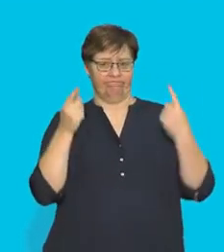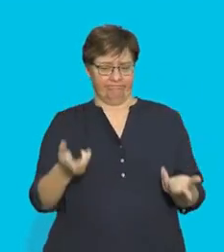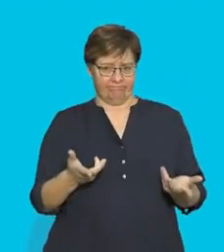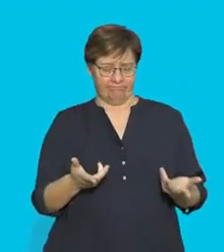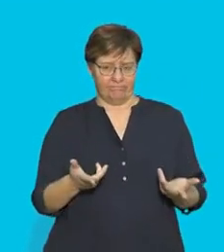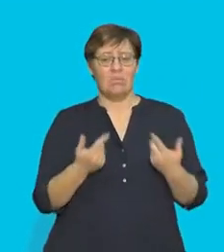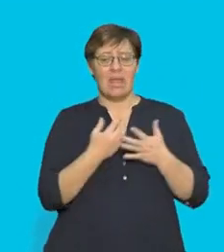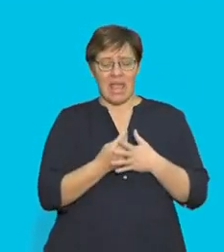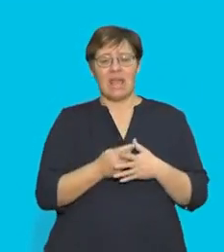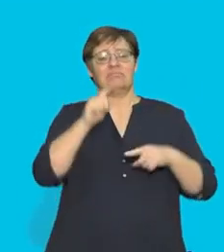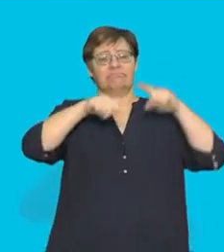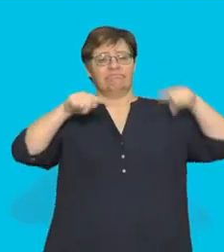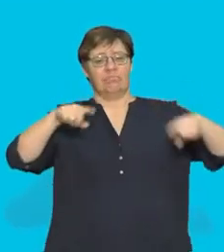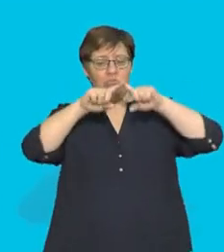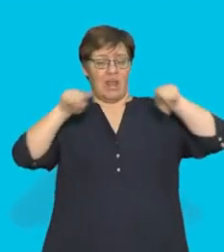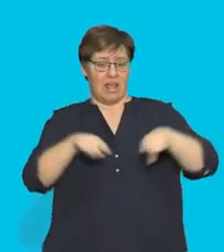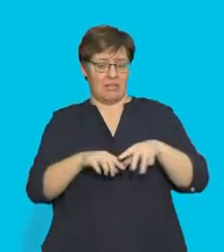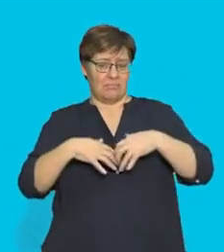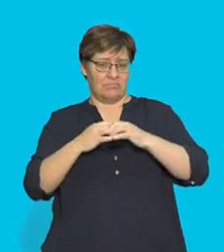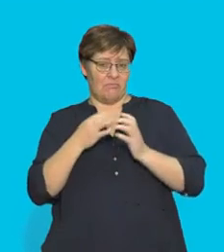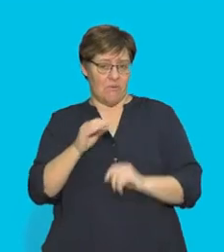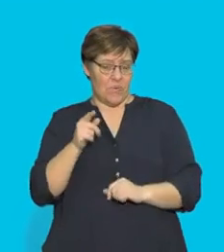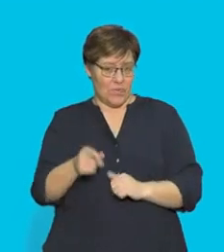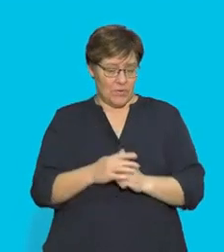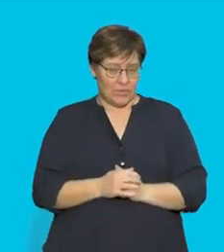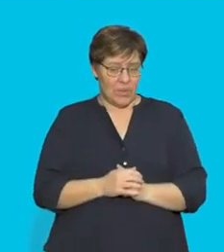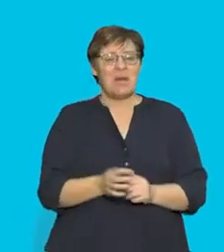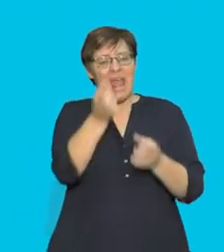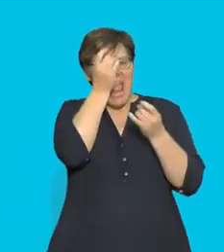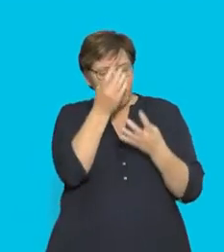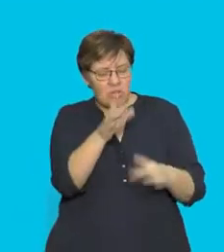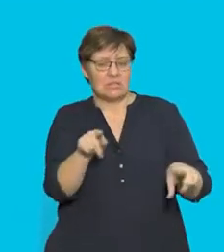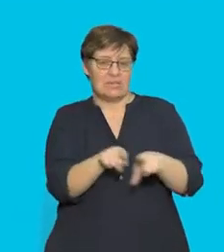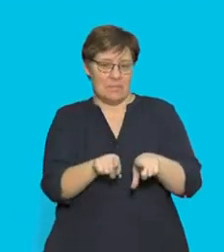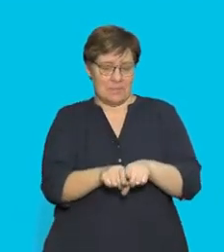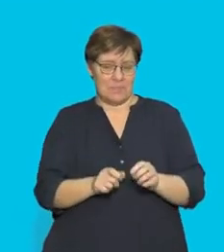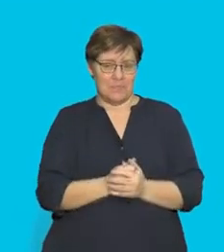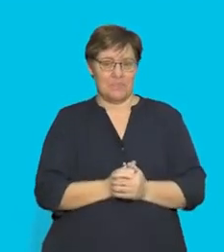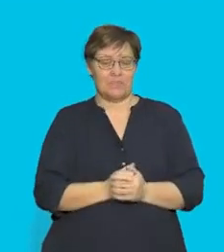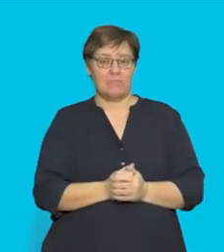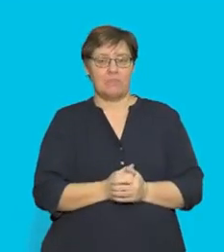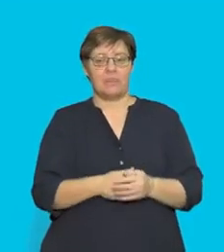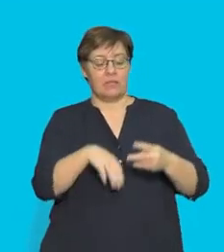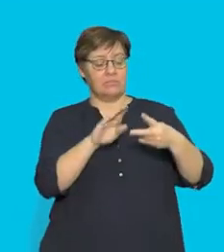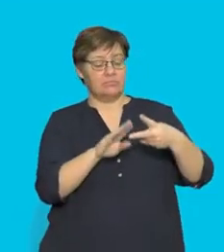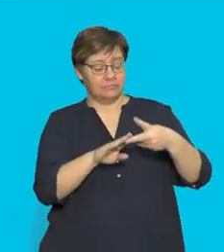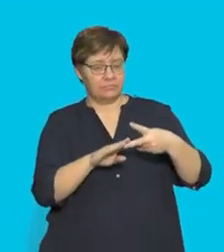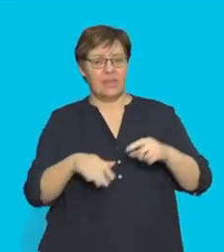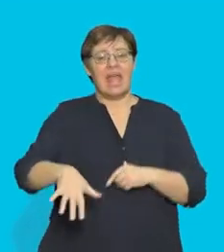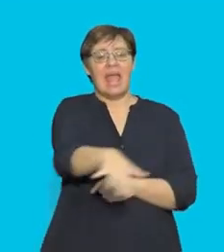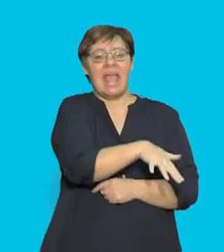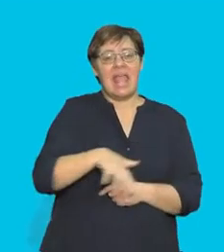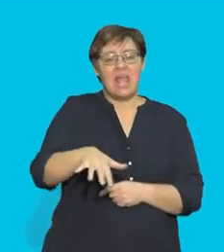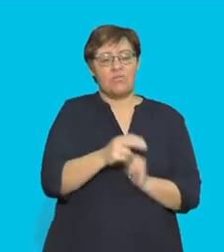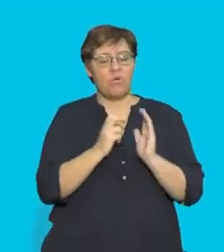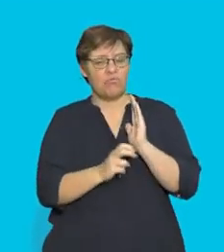ambiguous case. And remember, we can draw two different triangles for this with the same information. Okay, and our next rule, area rule,